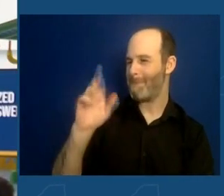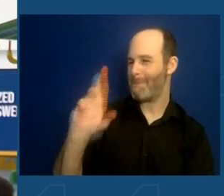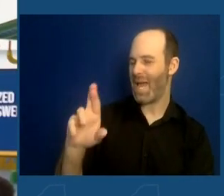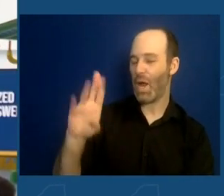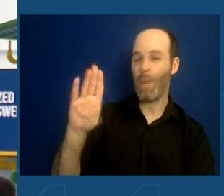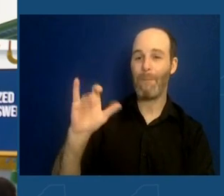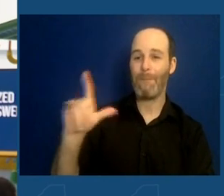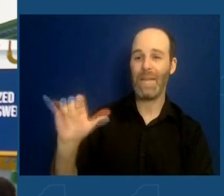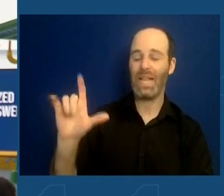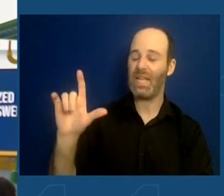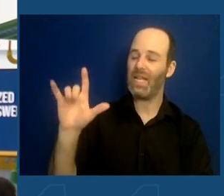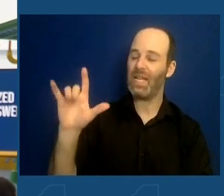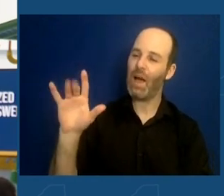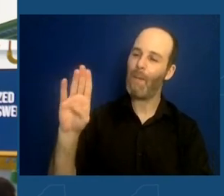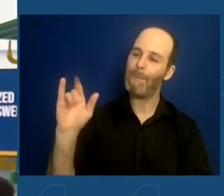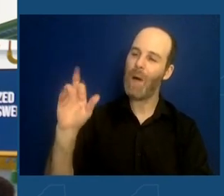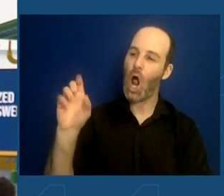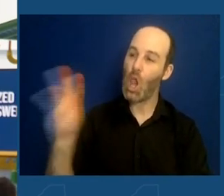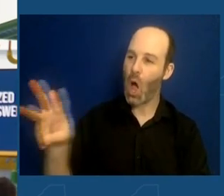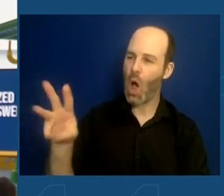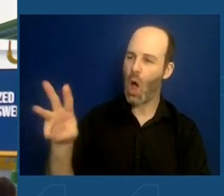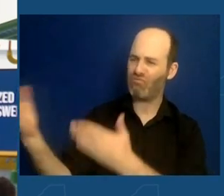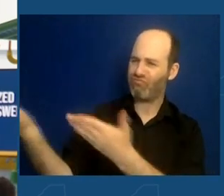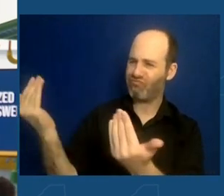get a round of applause for our great mayor, Billy Barlow.